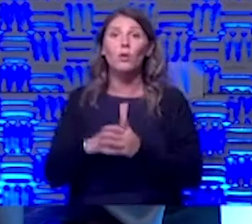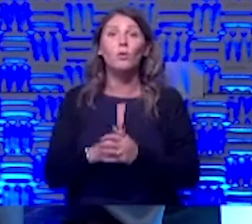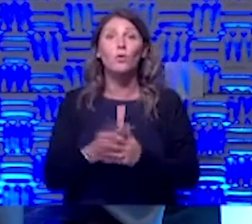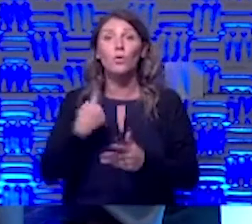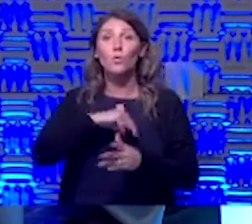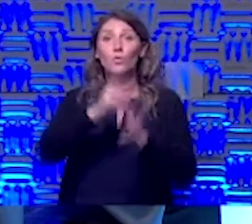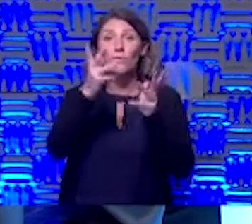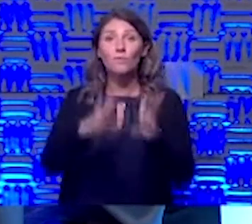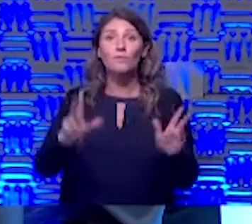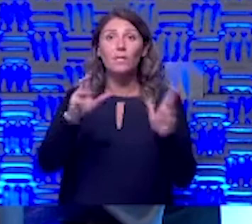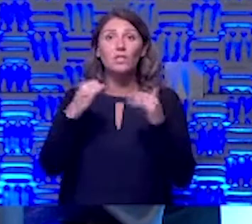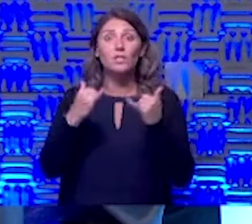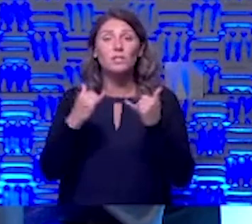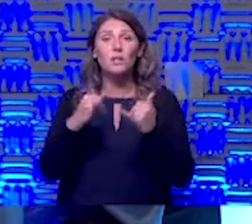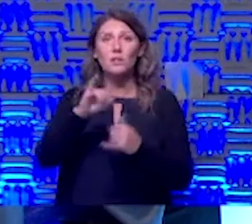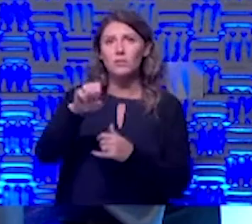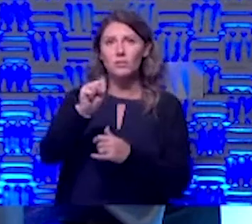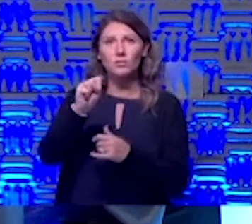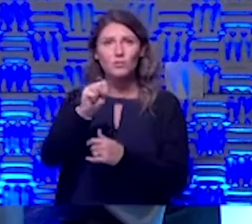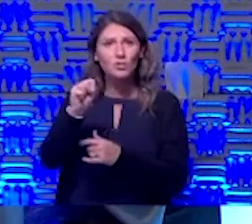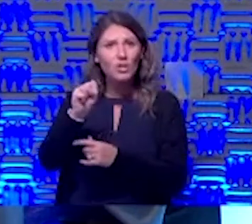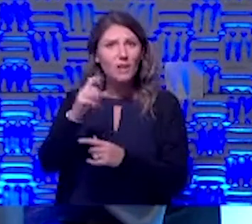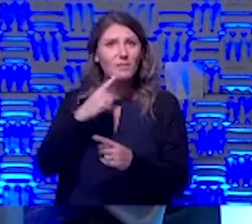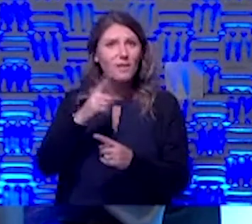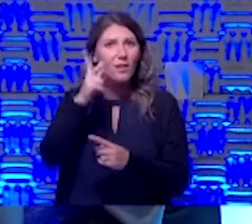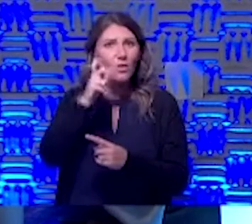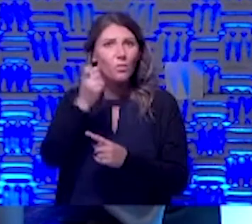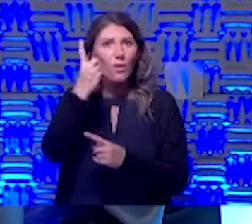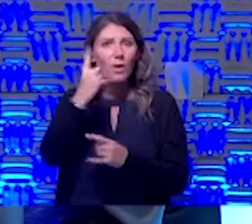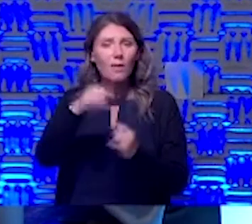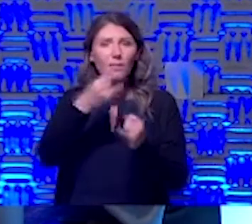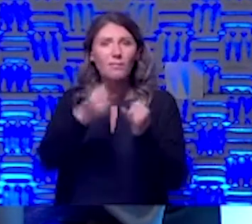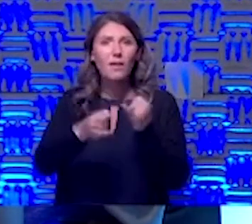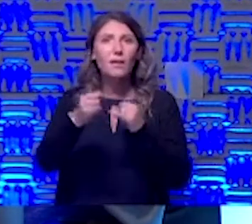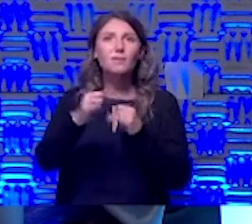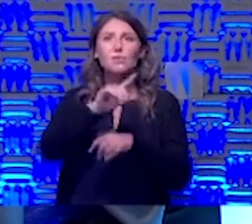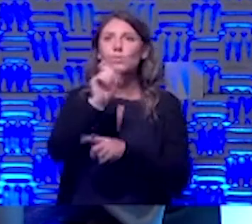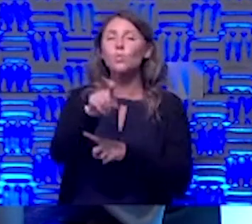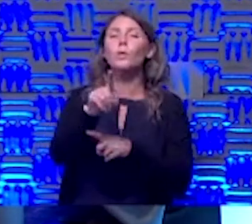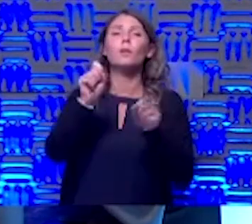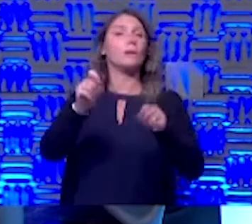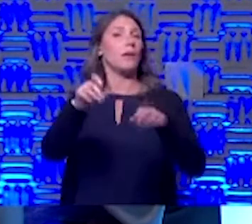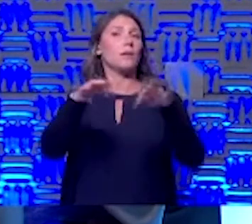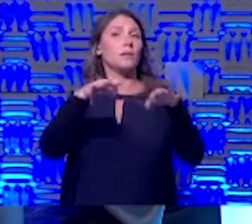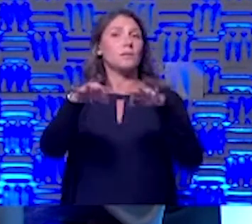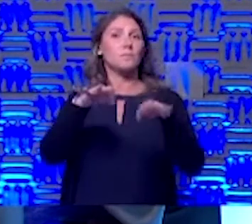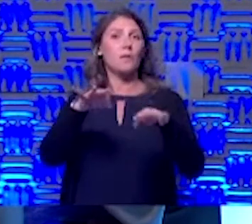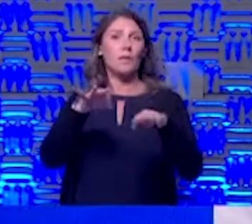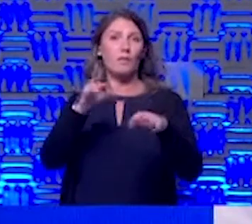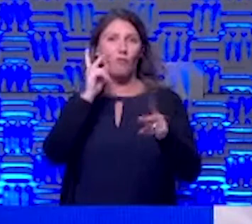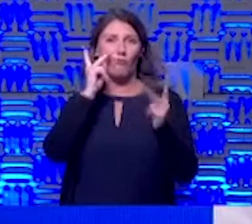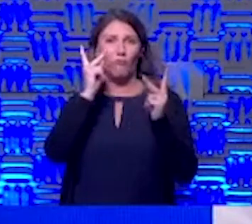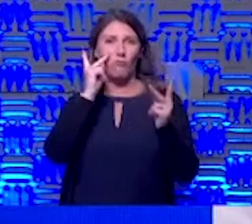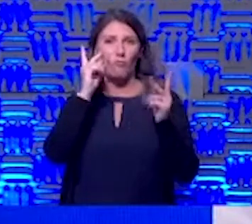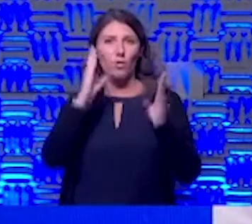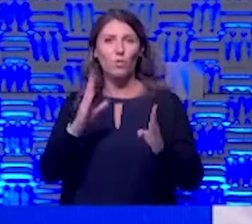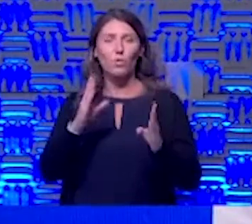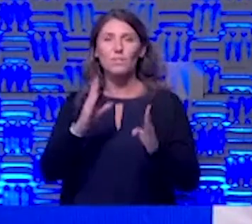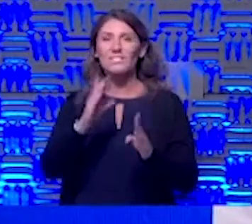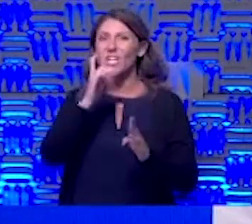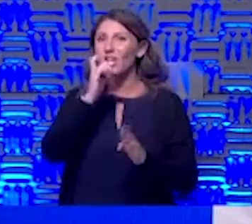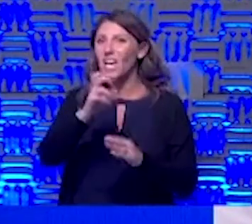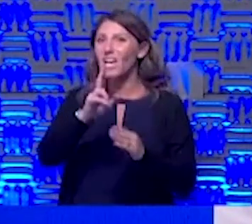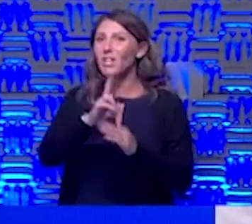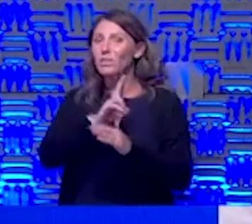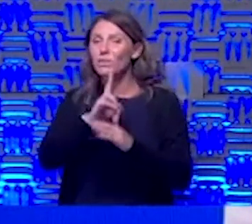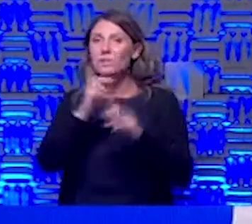wrap up today. Jess, I heard there was one last question I needed to try to answer. Can you explain to our viewers why you and Dr. Hawkinson do not wear